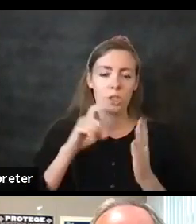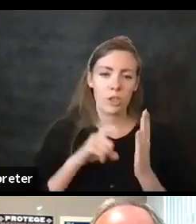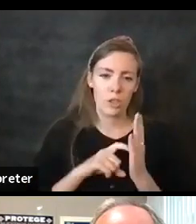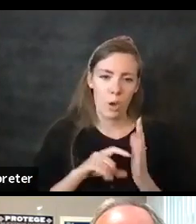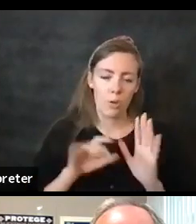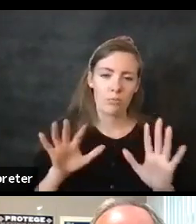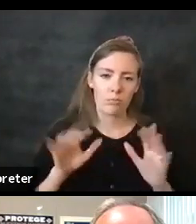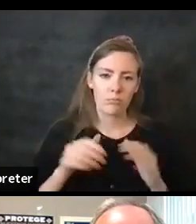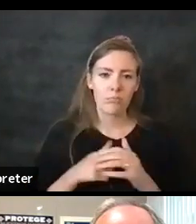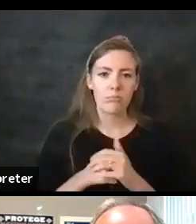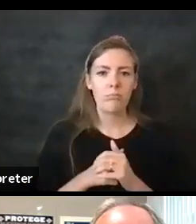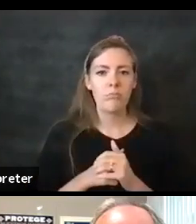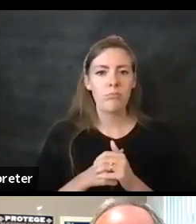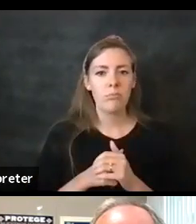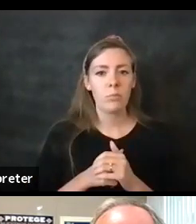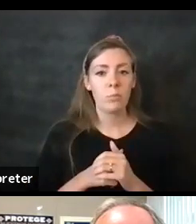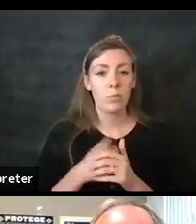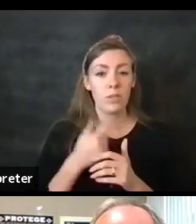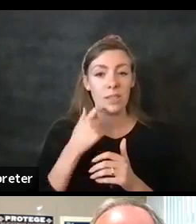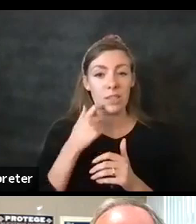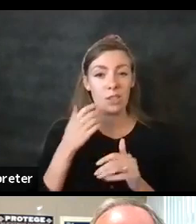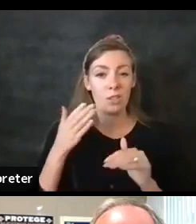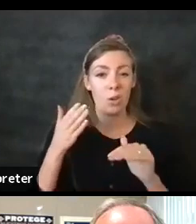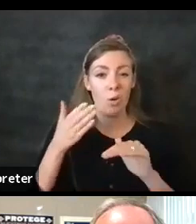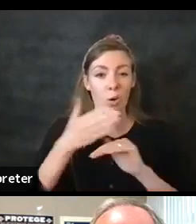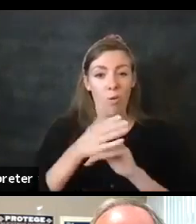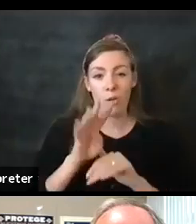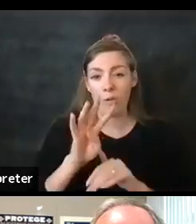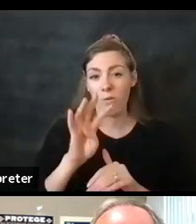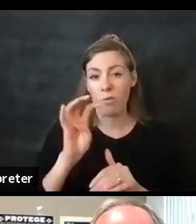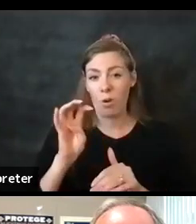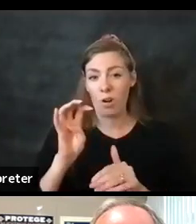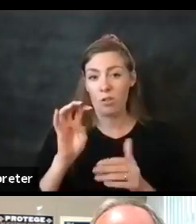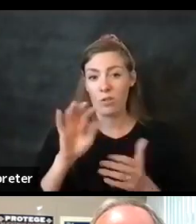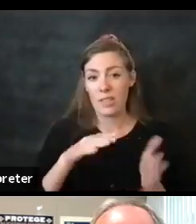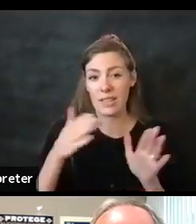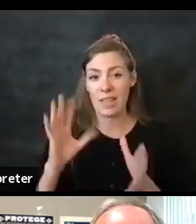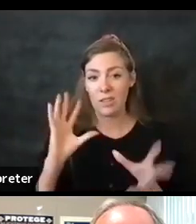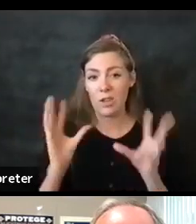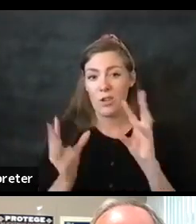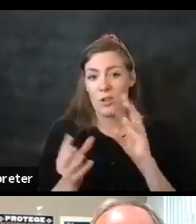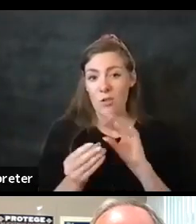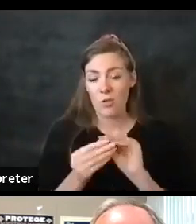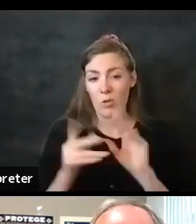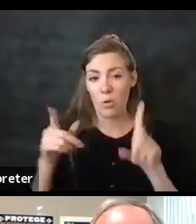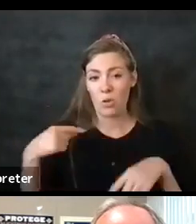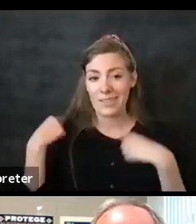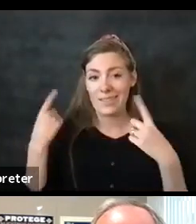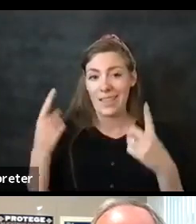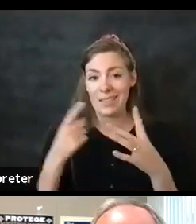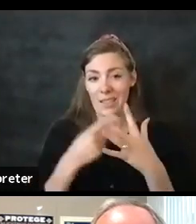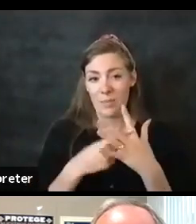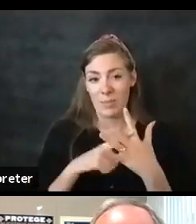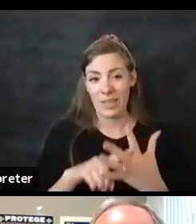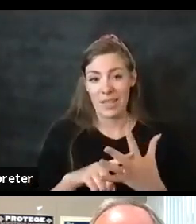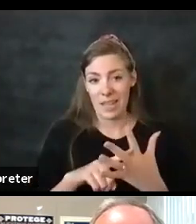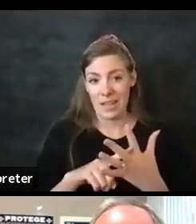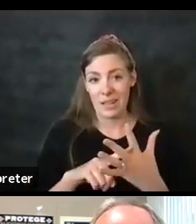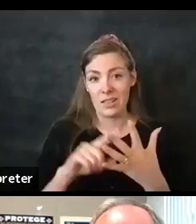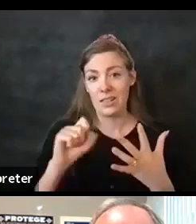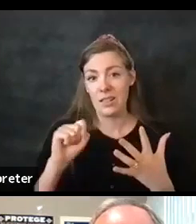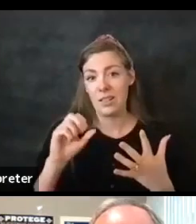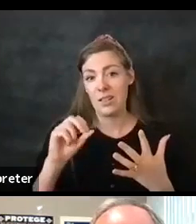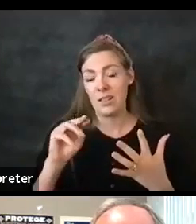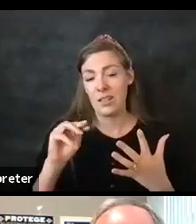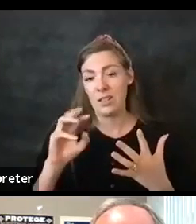have just surpassed 400 deaths total since the COVID pandemic began in Sonoma County, and just about